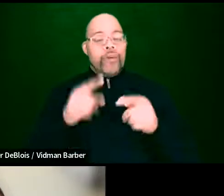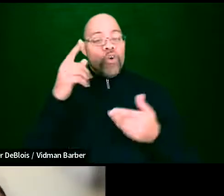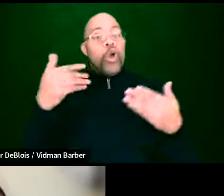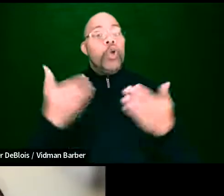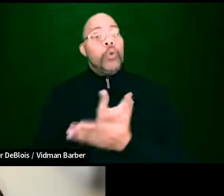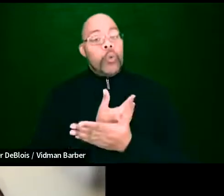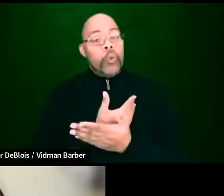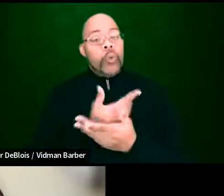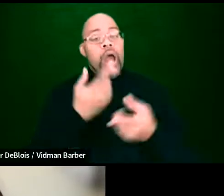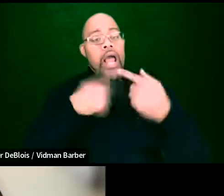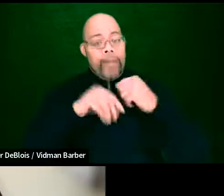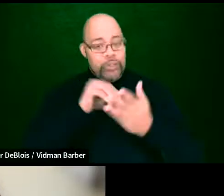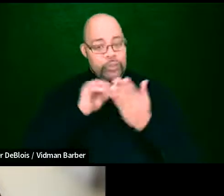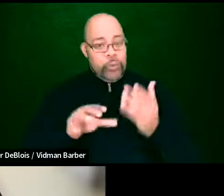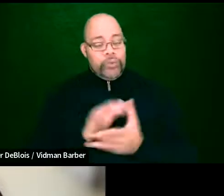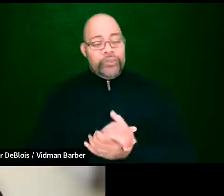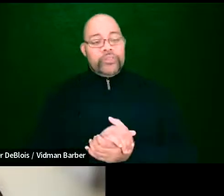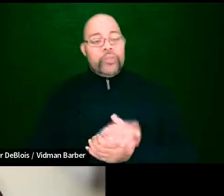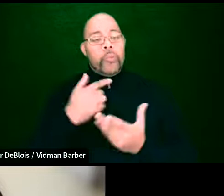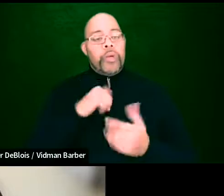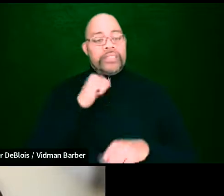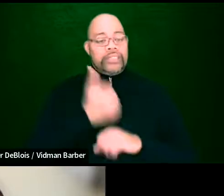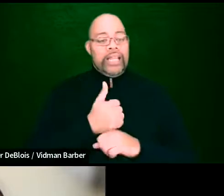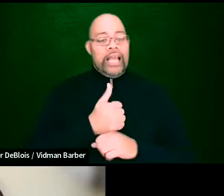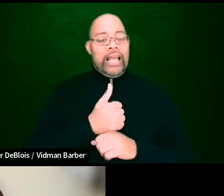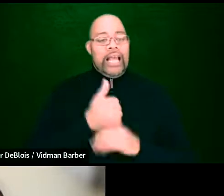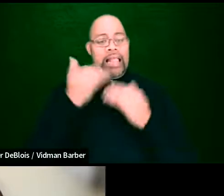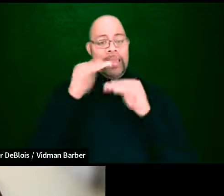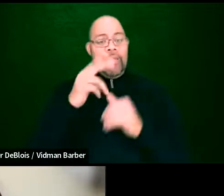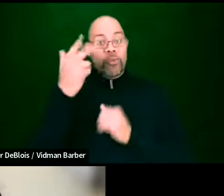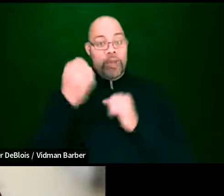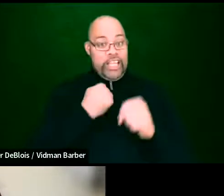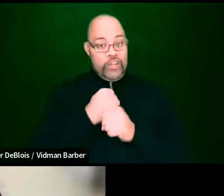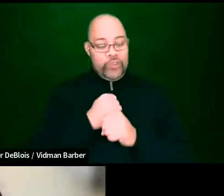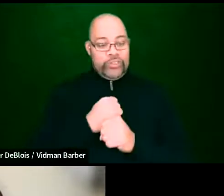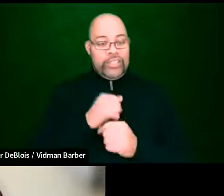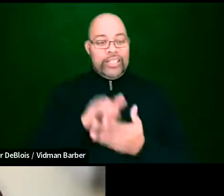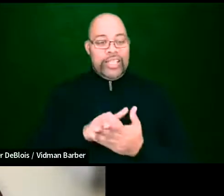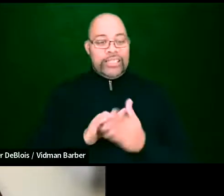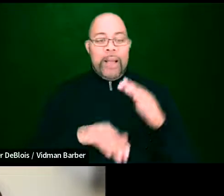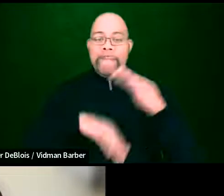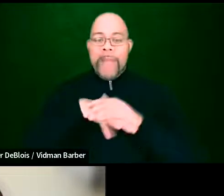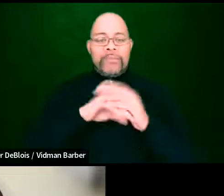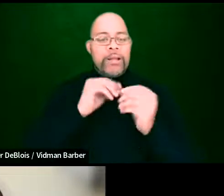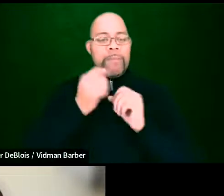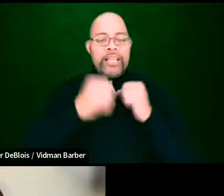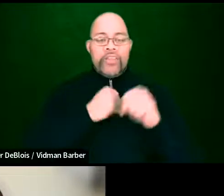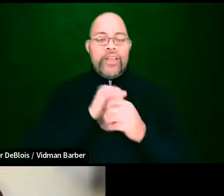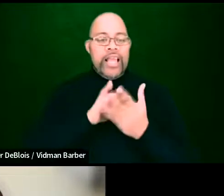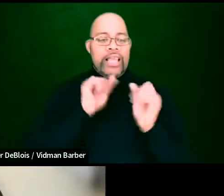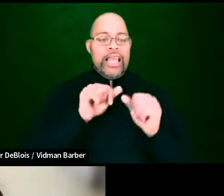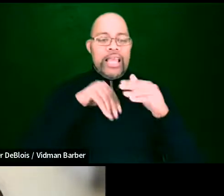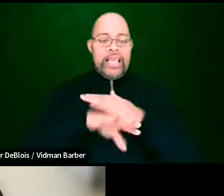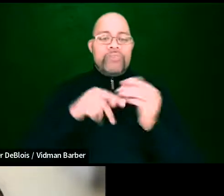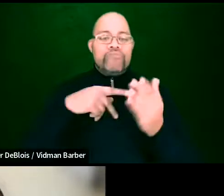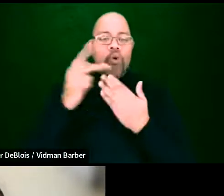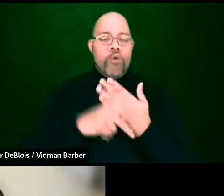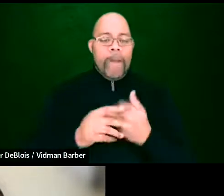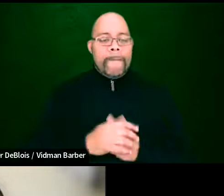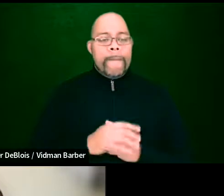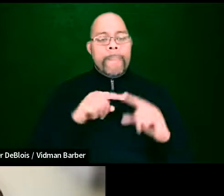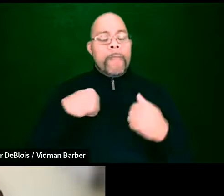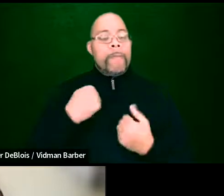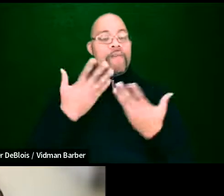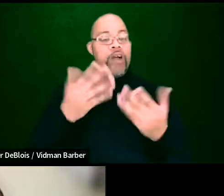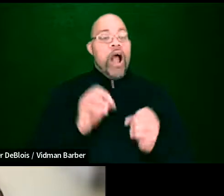new incoming students. So we set the cap on 3 years. That's the max for the number of years that they can be in the program. But we